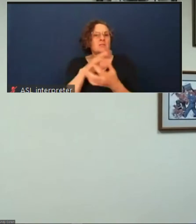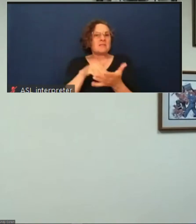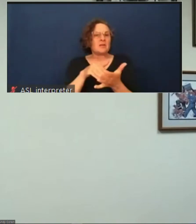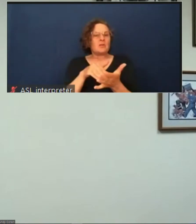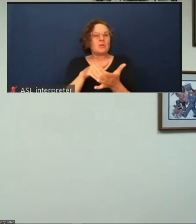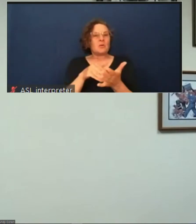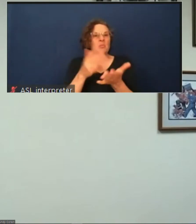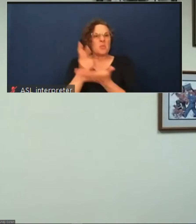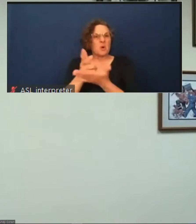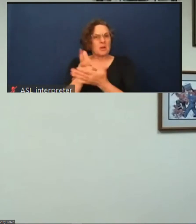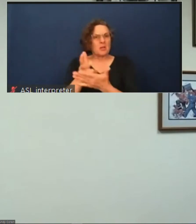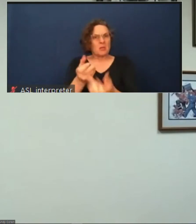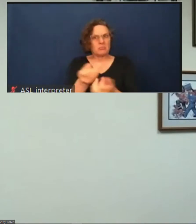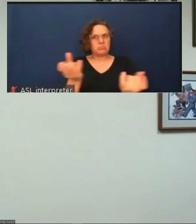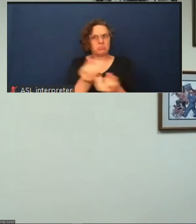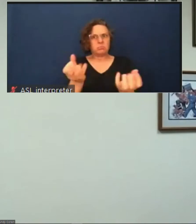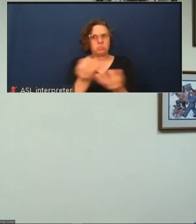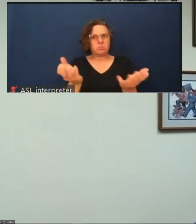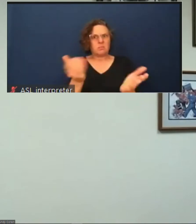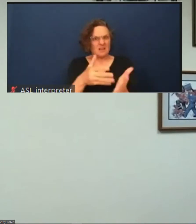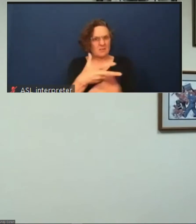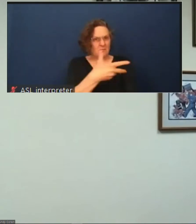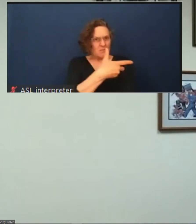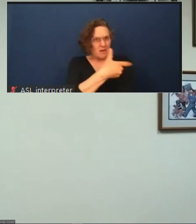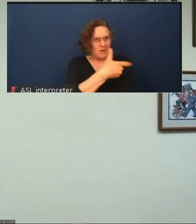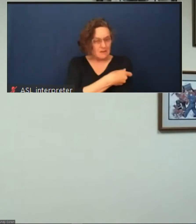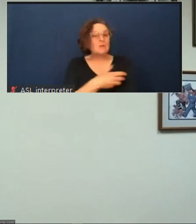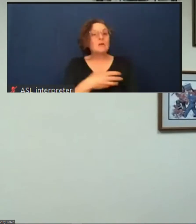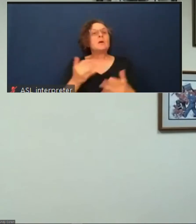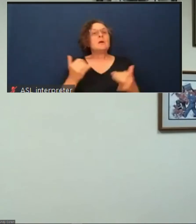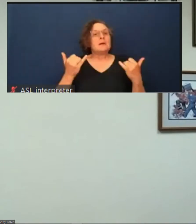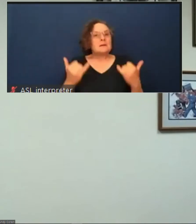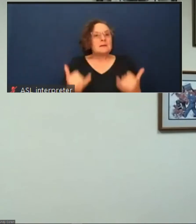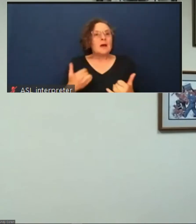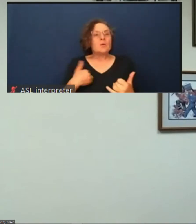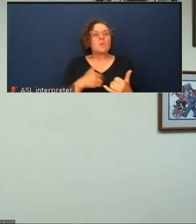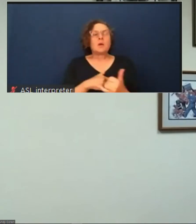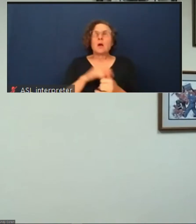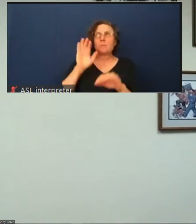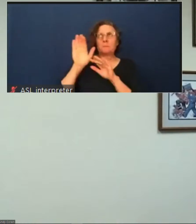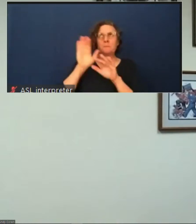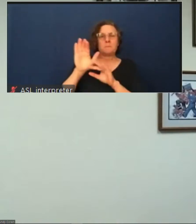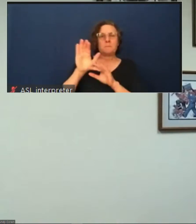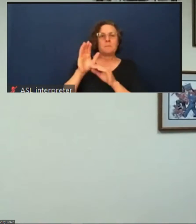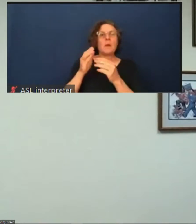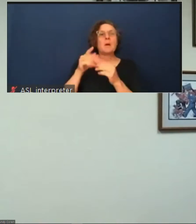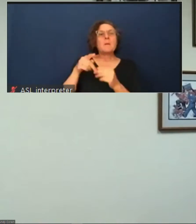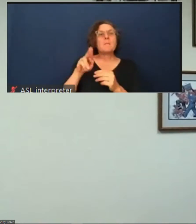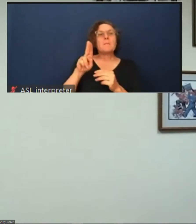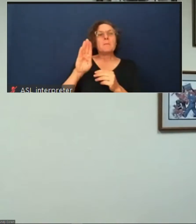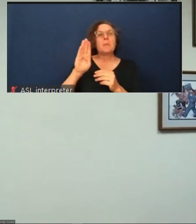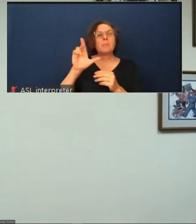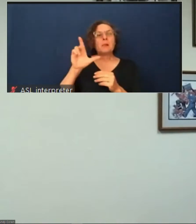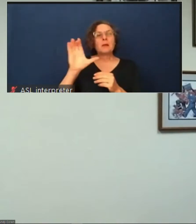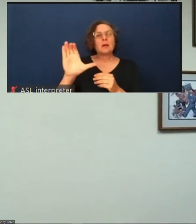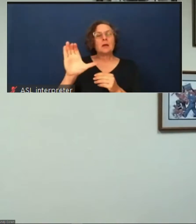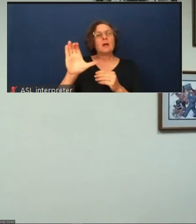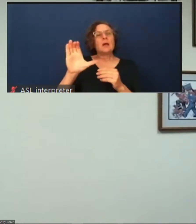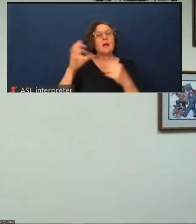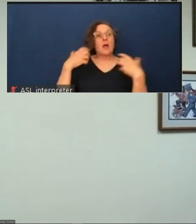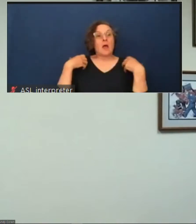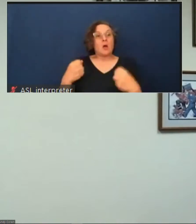to the California Department of Public Health. They are interested in rumors of misinformation or disinformation, which is what